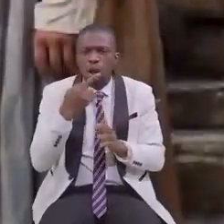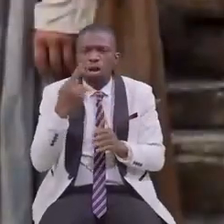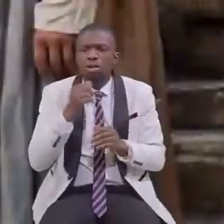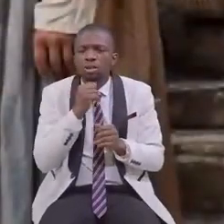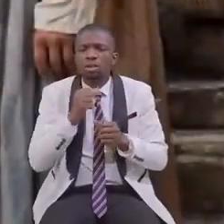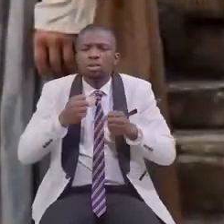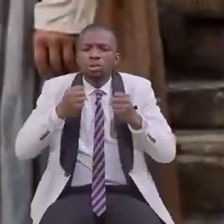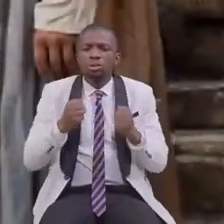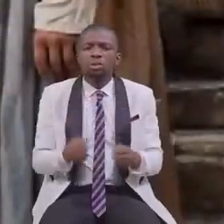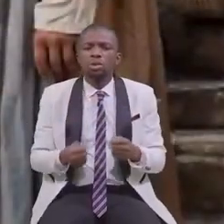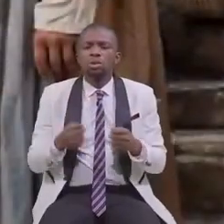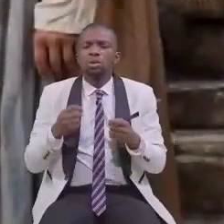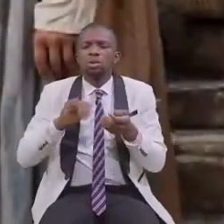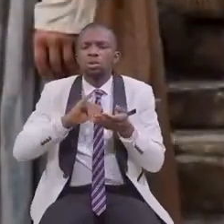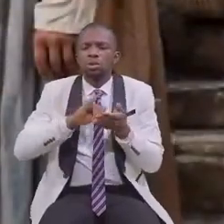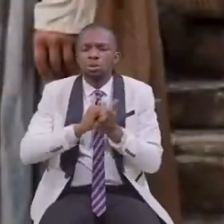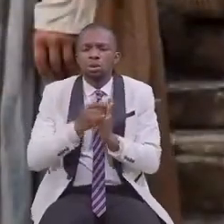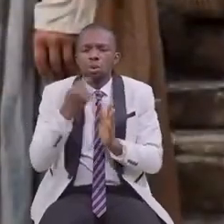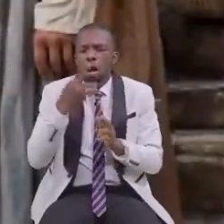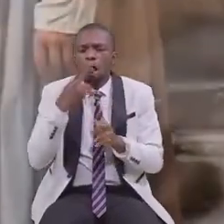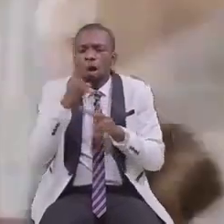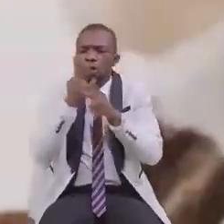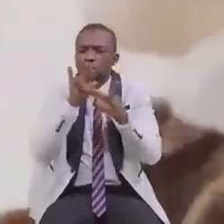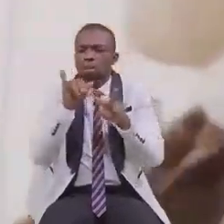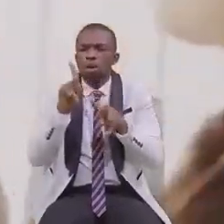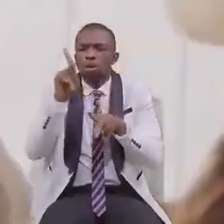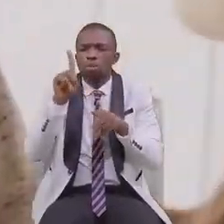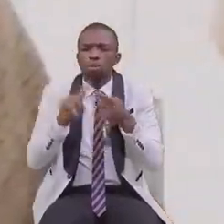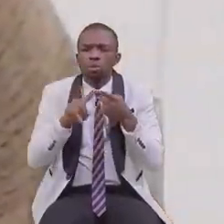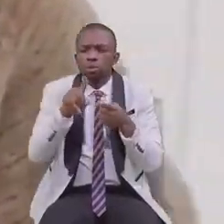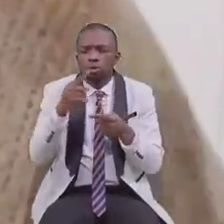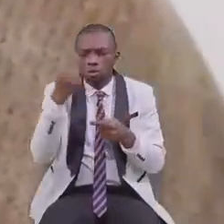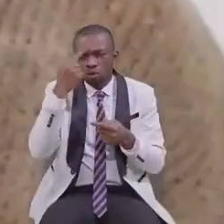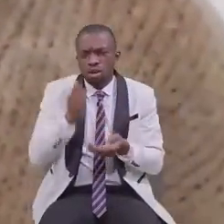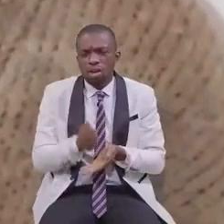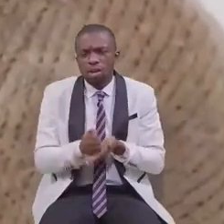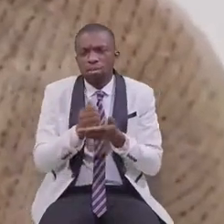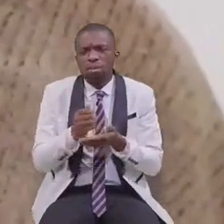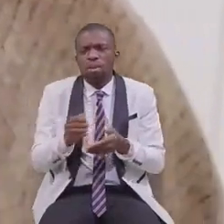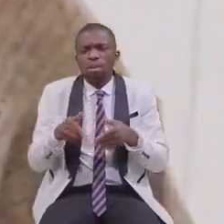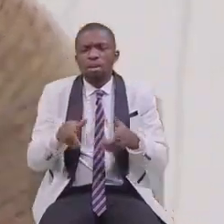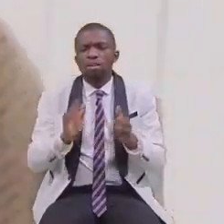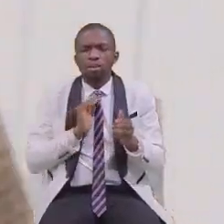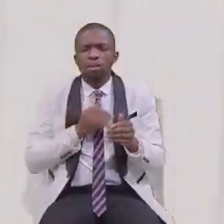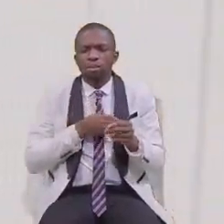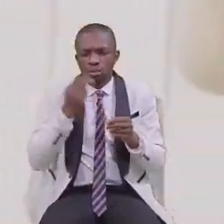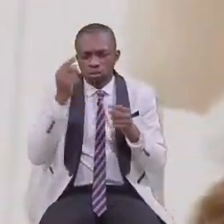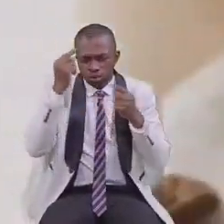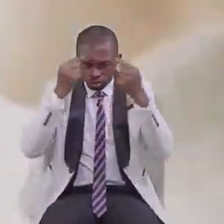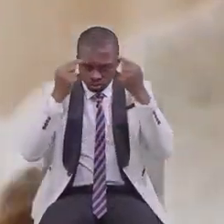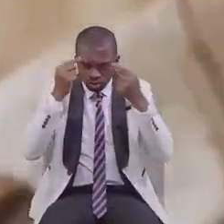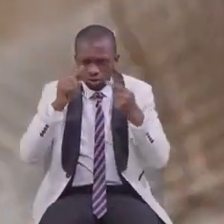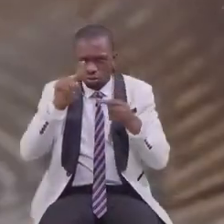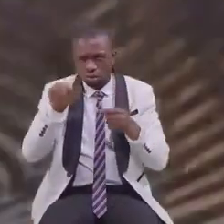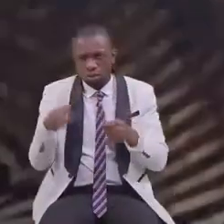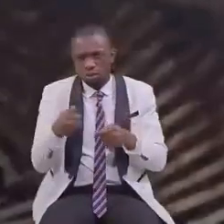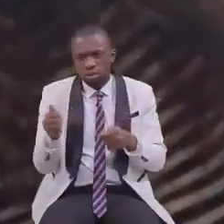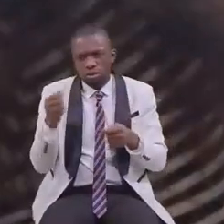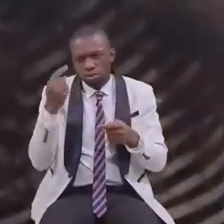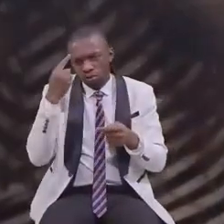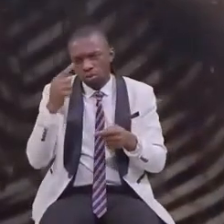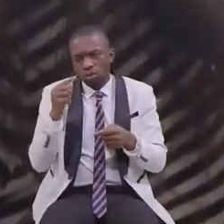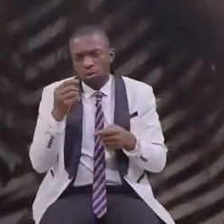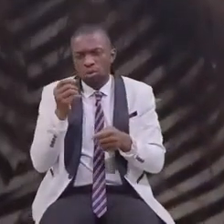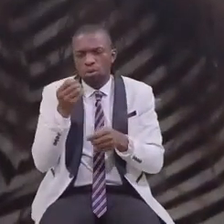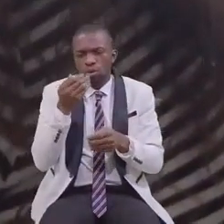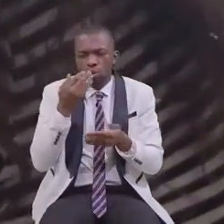who are looking up to you for help. Let us consider one another to provoke unto love and to good work.